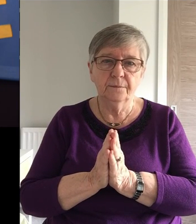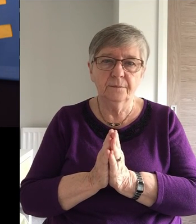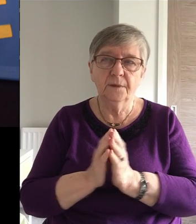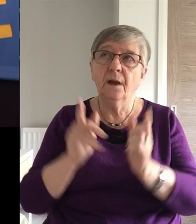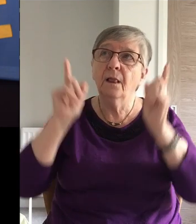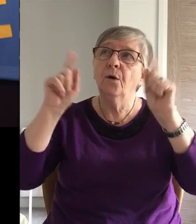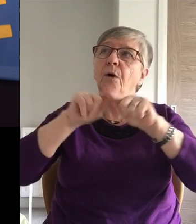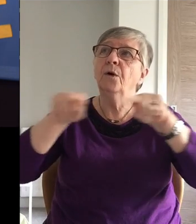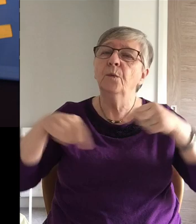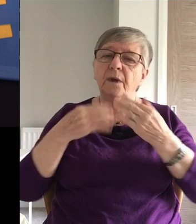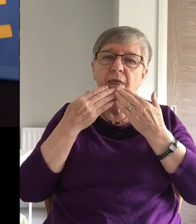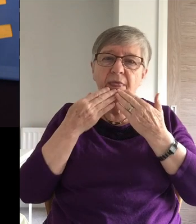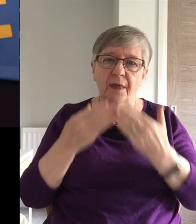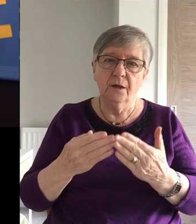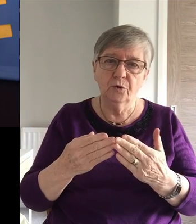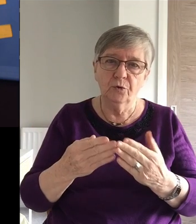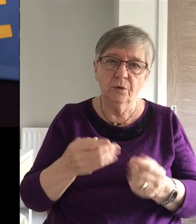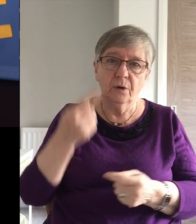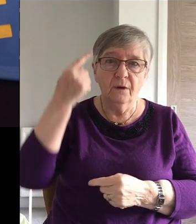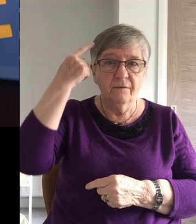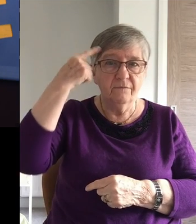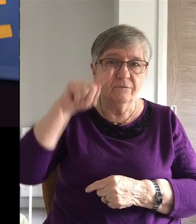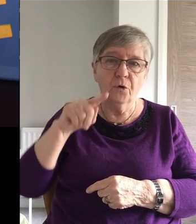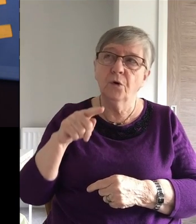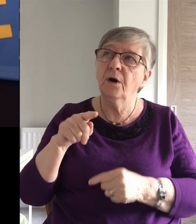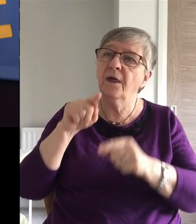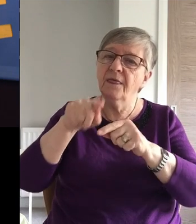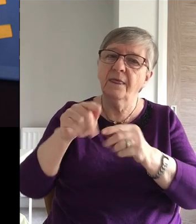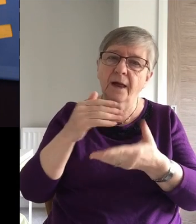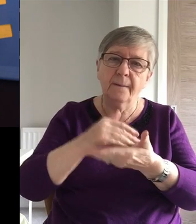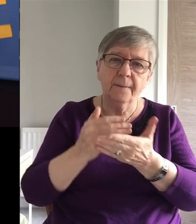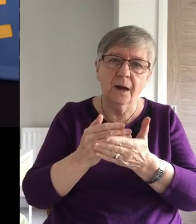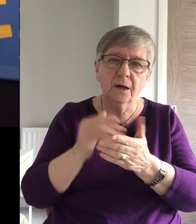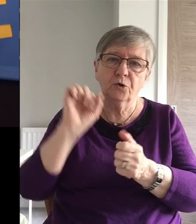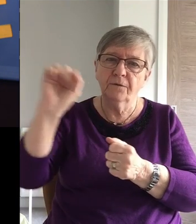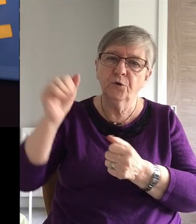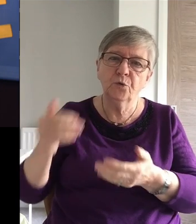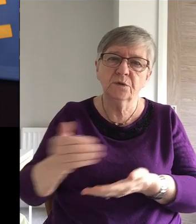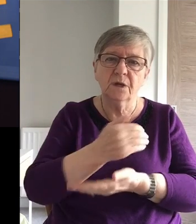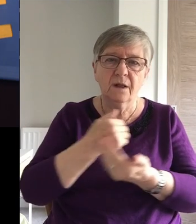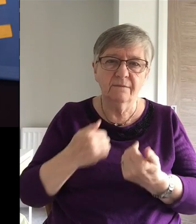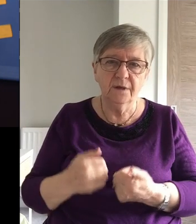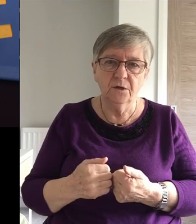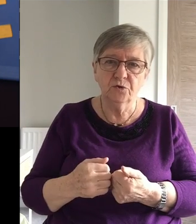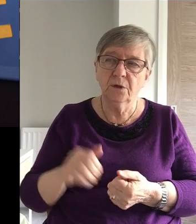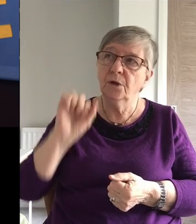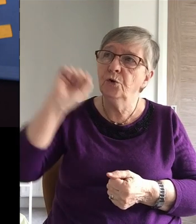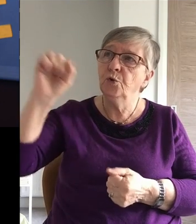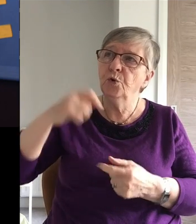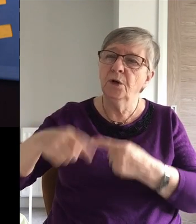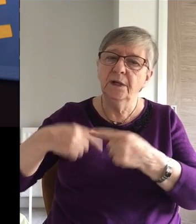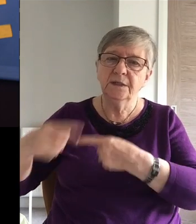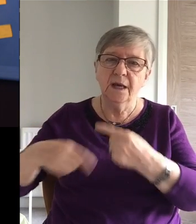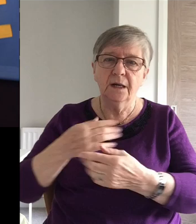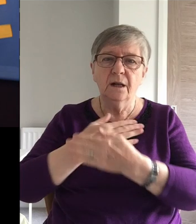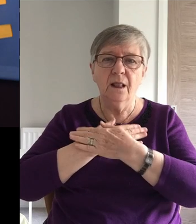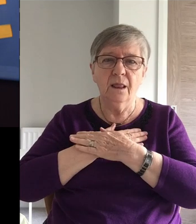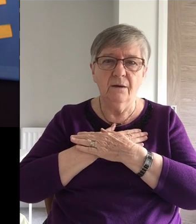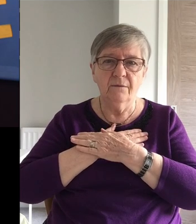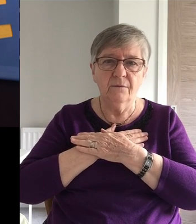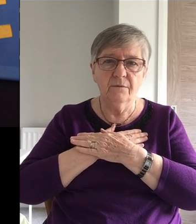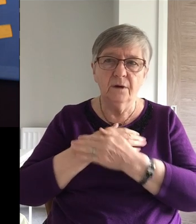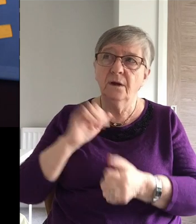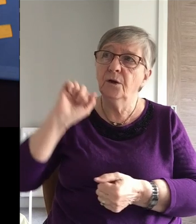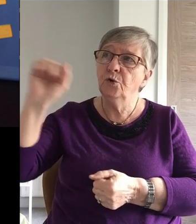Lord, we thank you for that taste of your salvation, that taste of your eternal love, that taste of